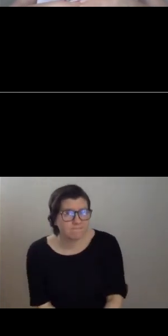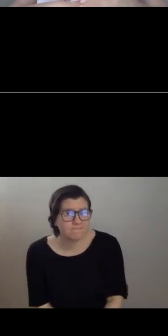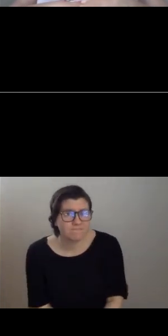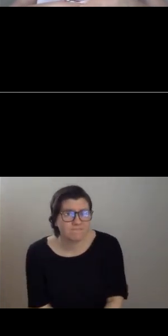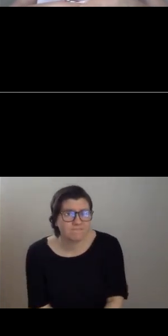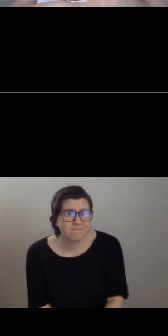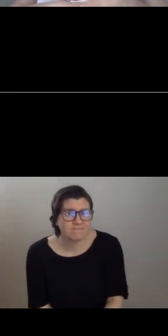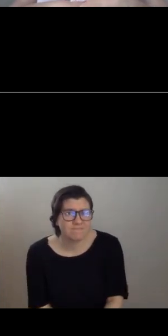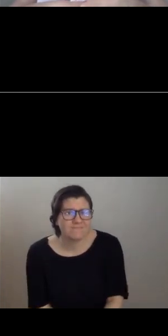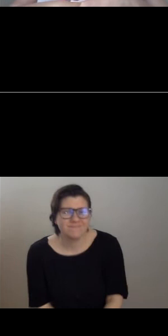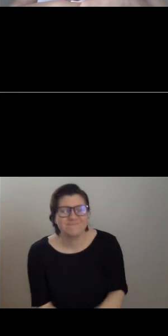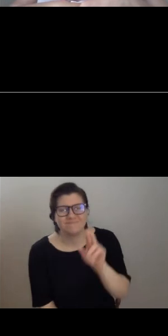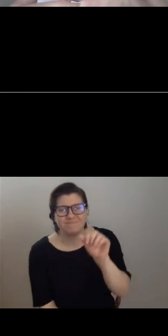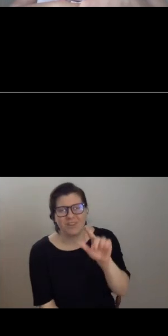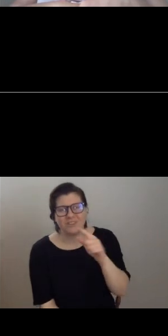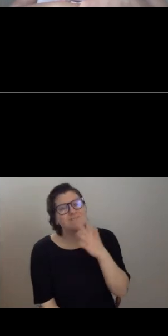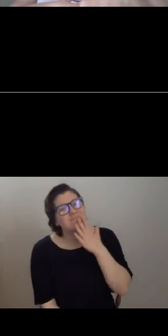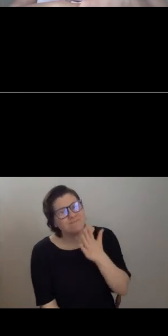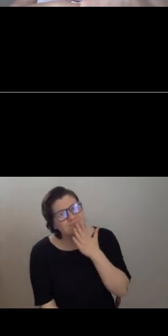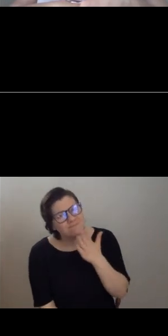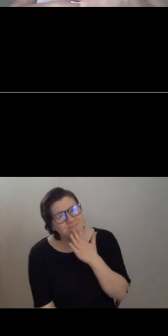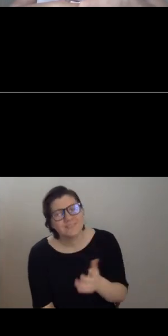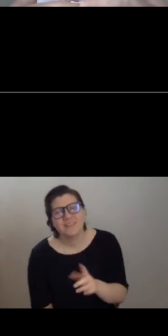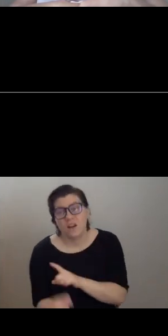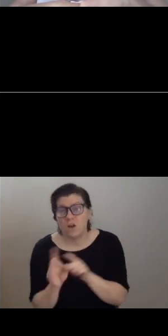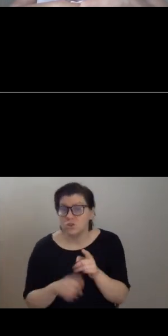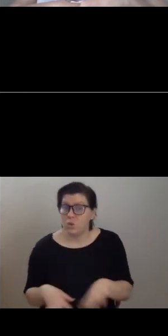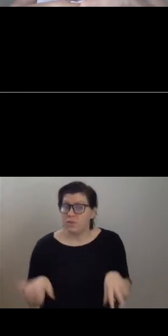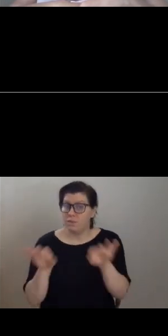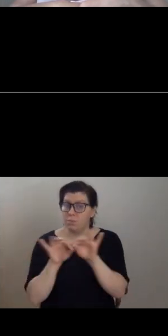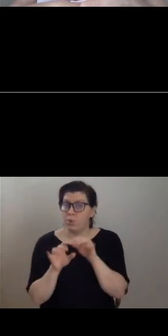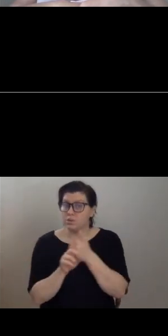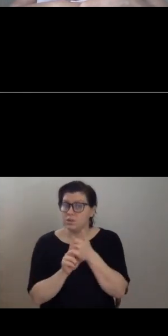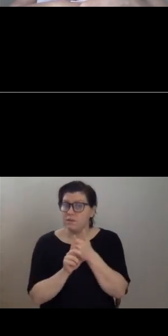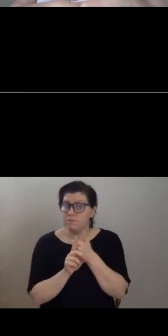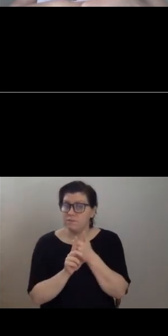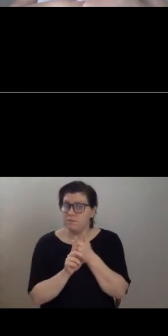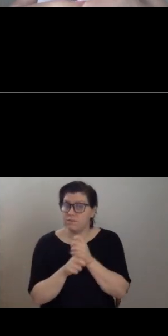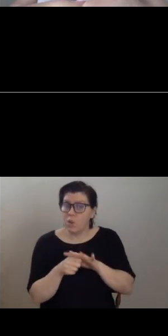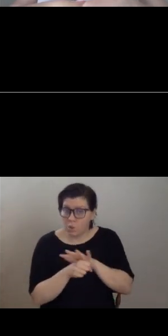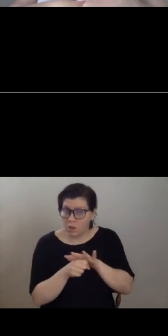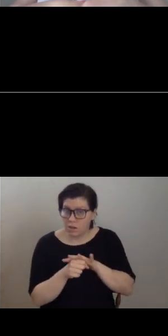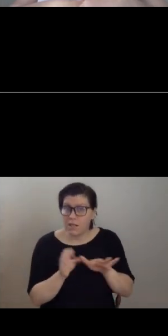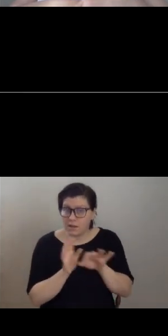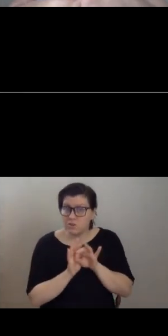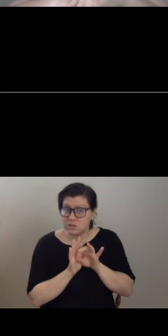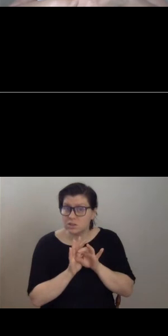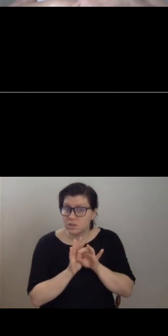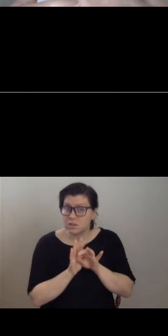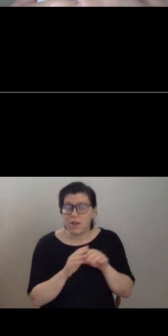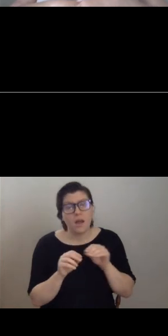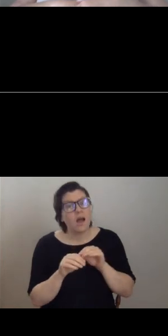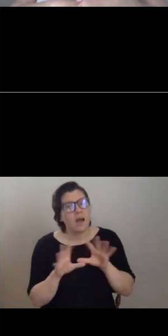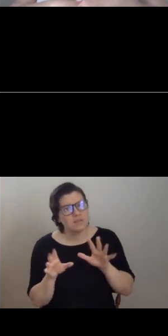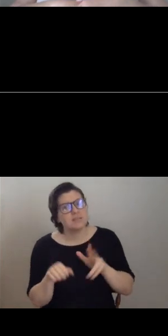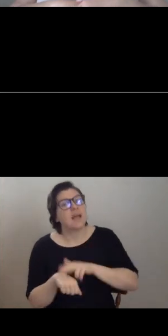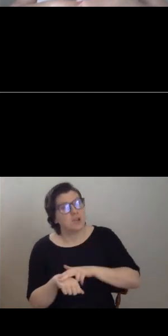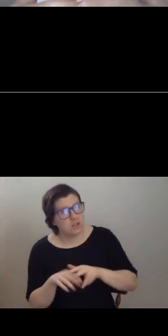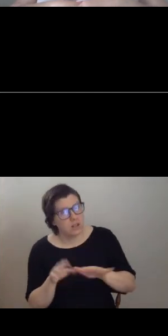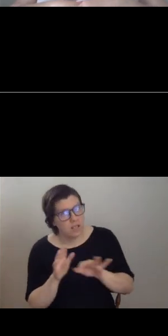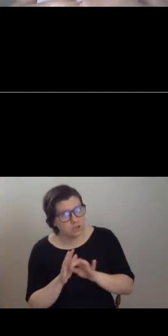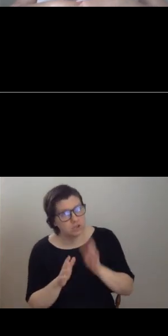thank you so much. And also the importance of the local election. Obviously, the national election is